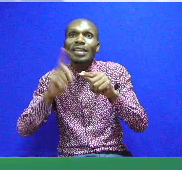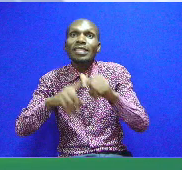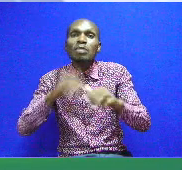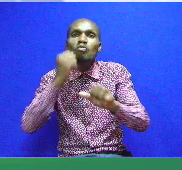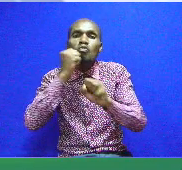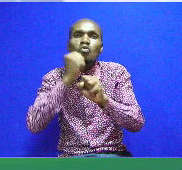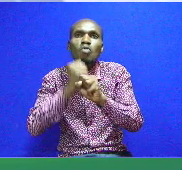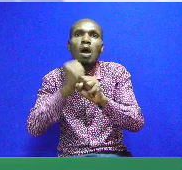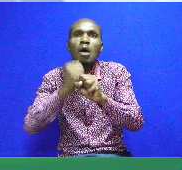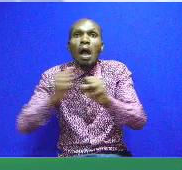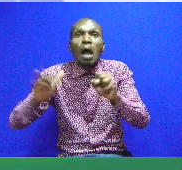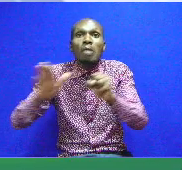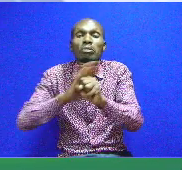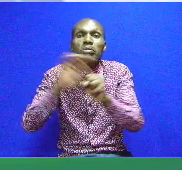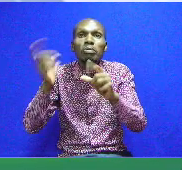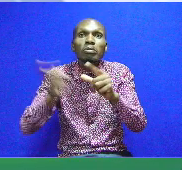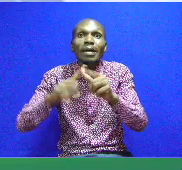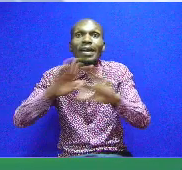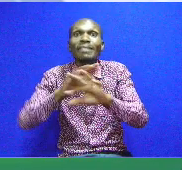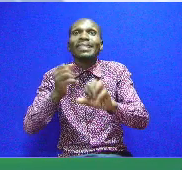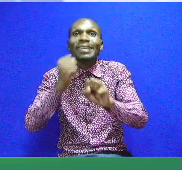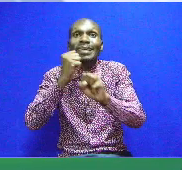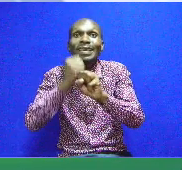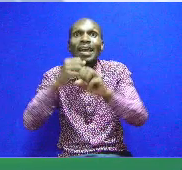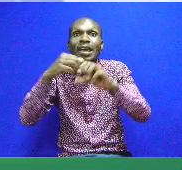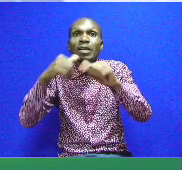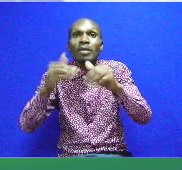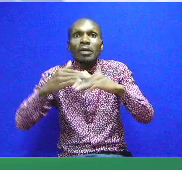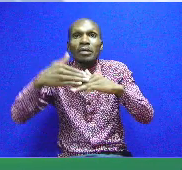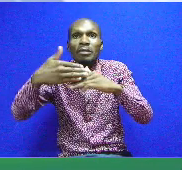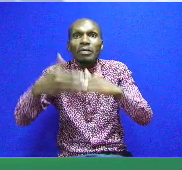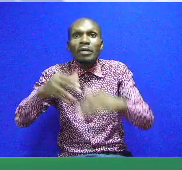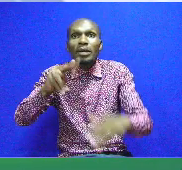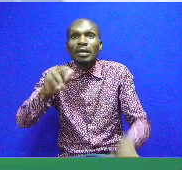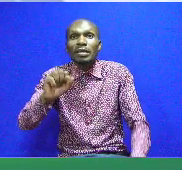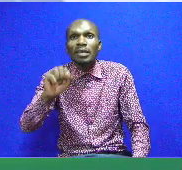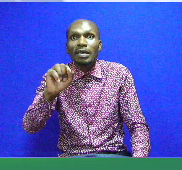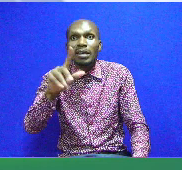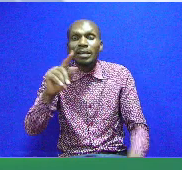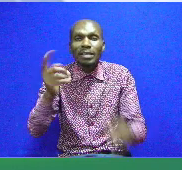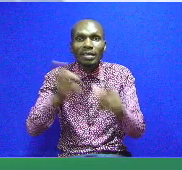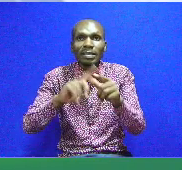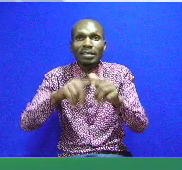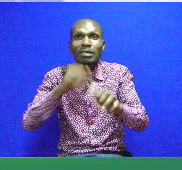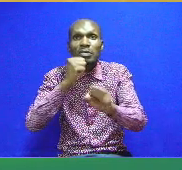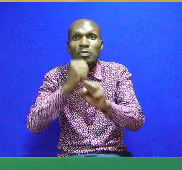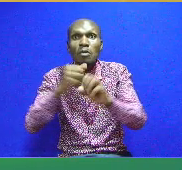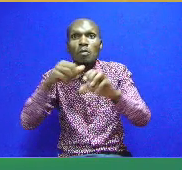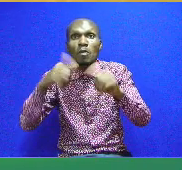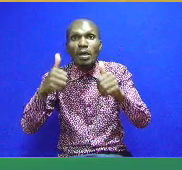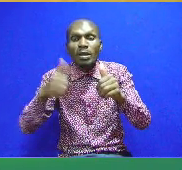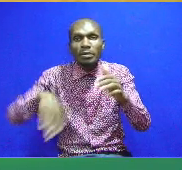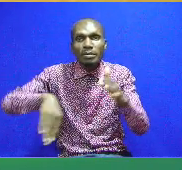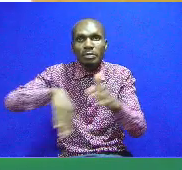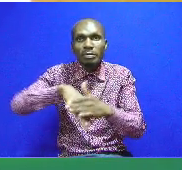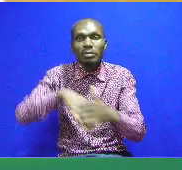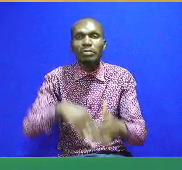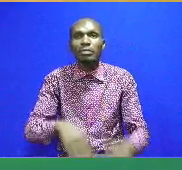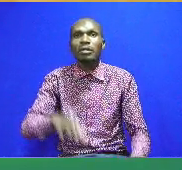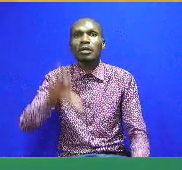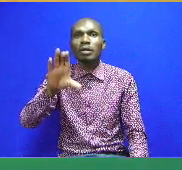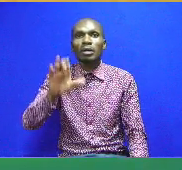moki kone kibuna kere ntungi kirane erinda ascent ndere re se league ya National Super League bali kya machibwa maya kwa majina ni Kale